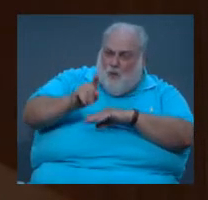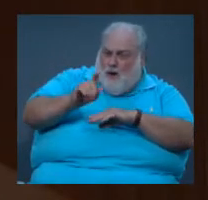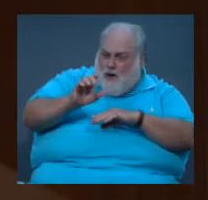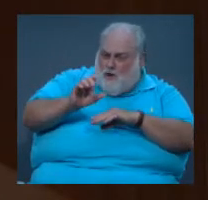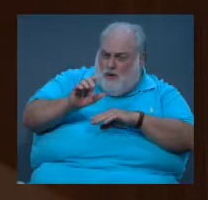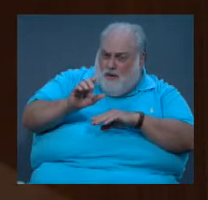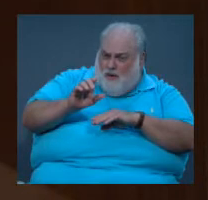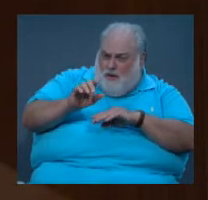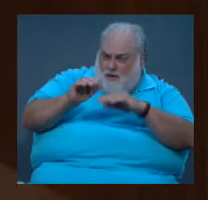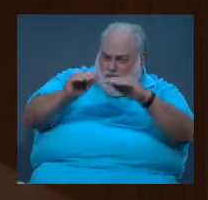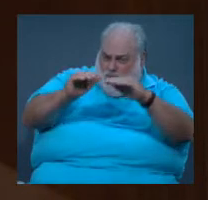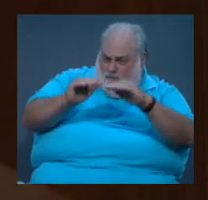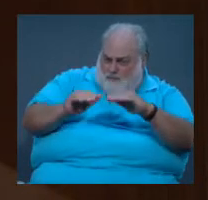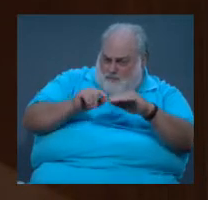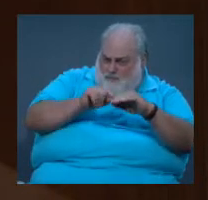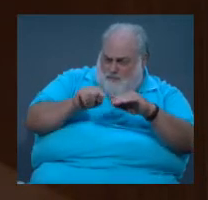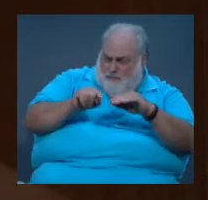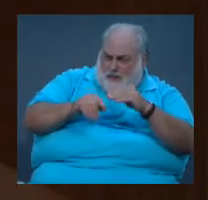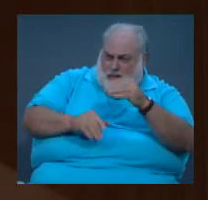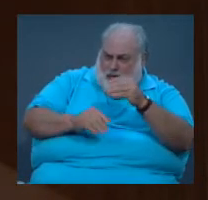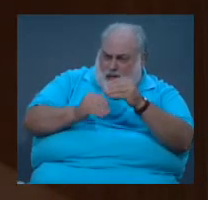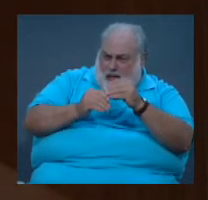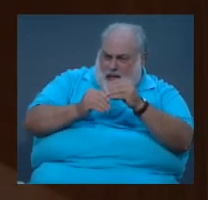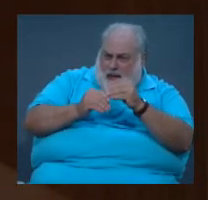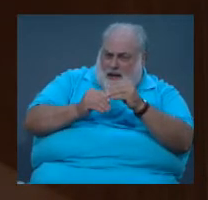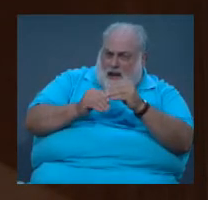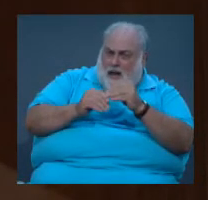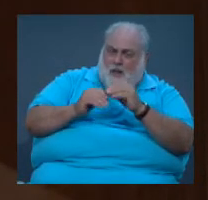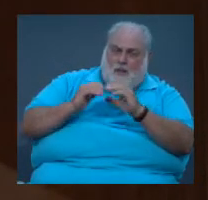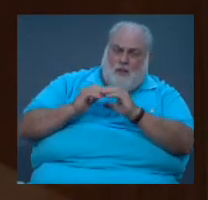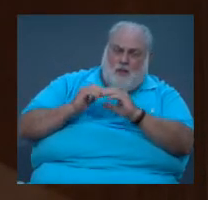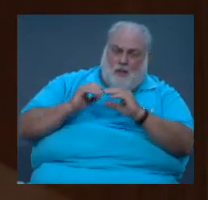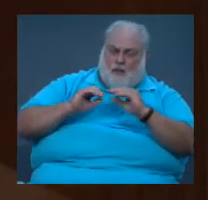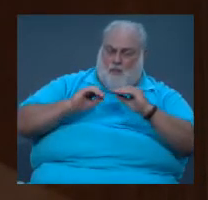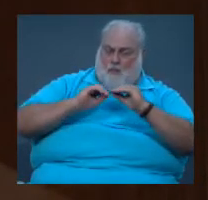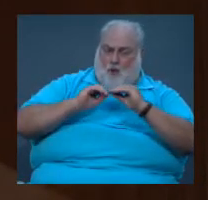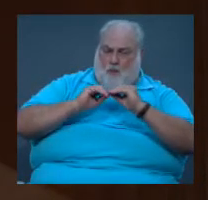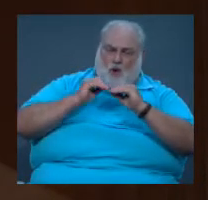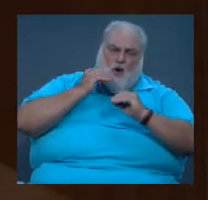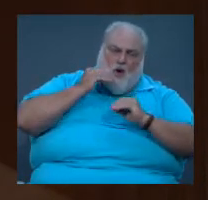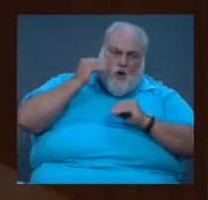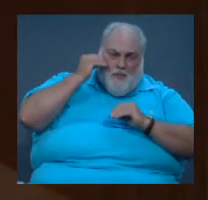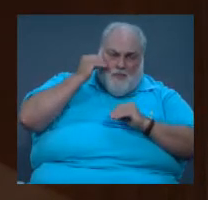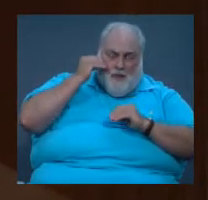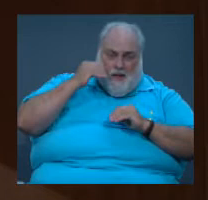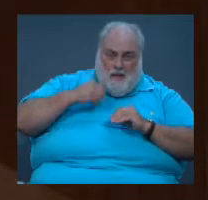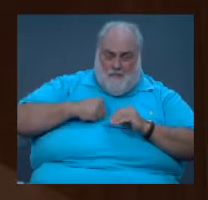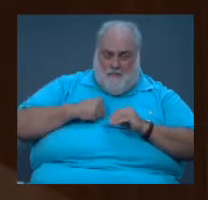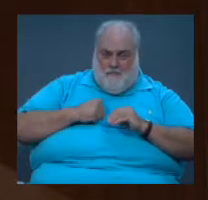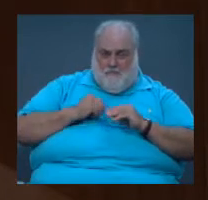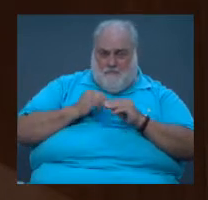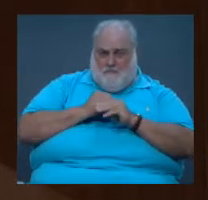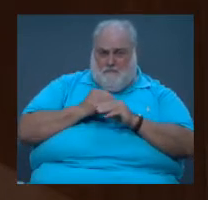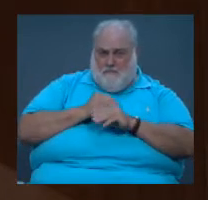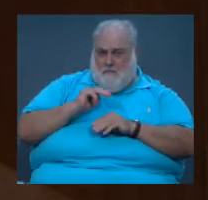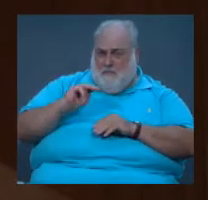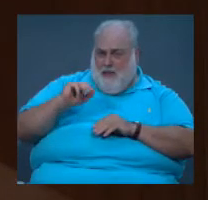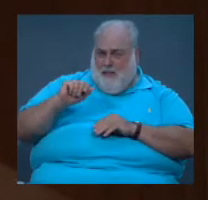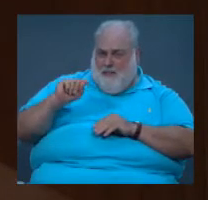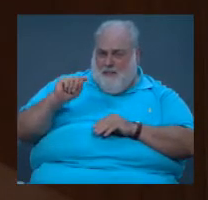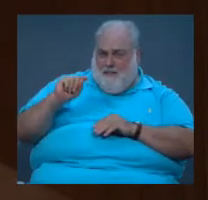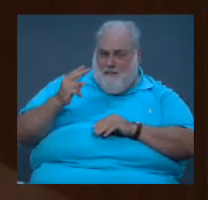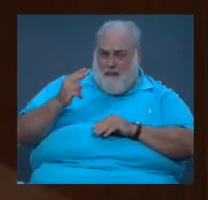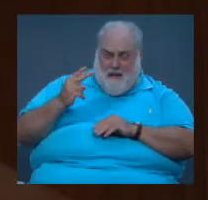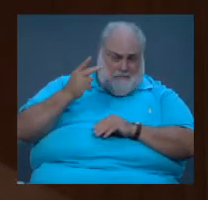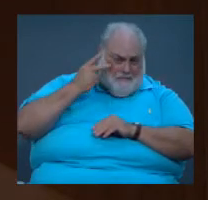line. I'd like for you to add in the mobile homes, because I'm sitting here with my math, and I don't see